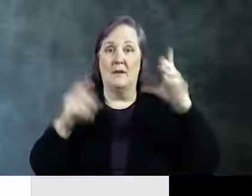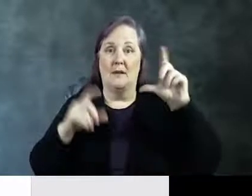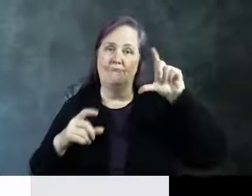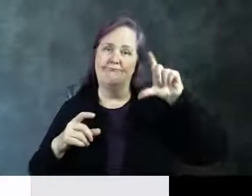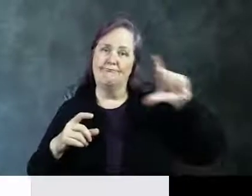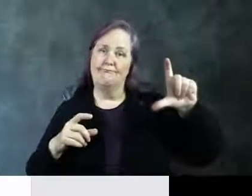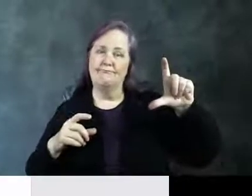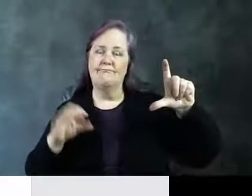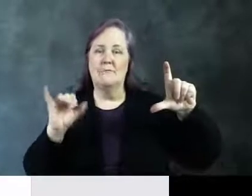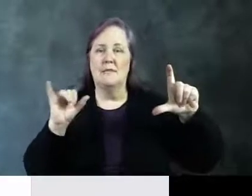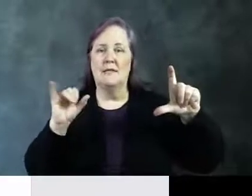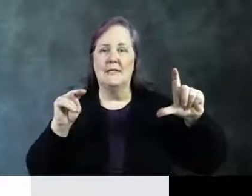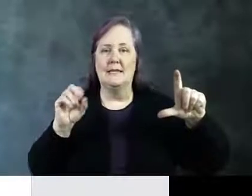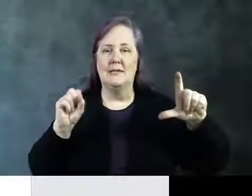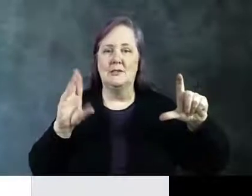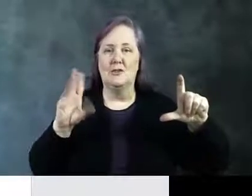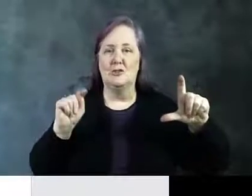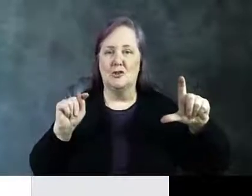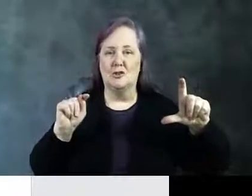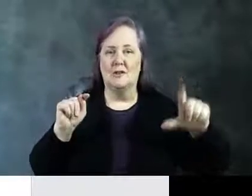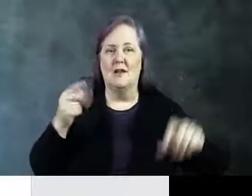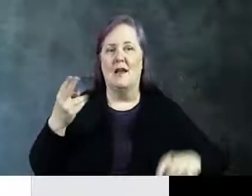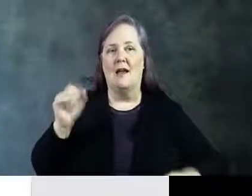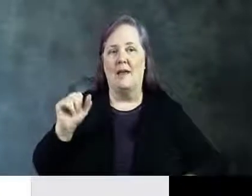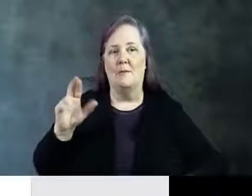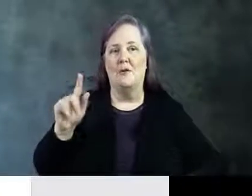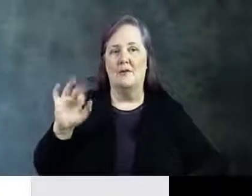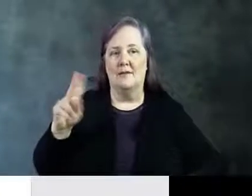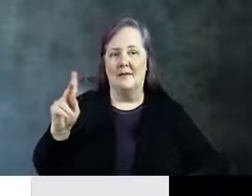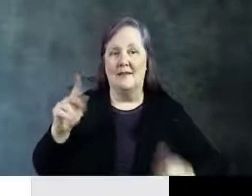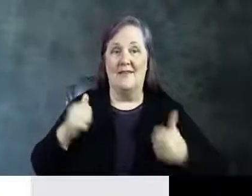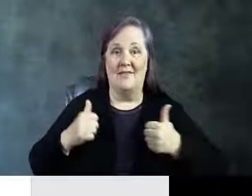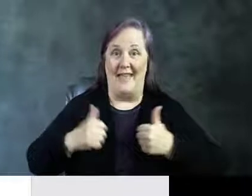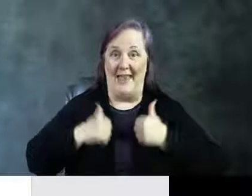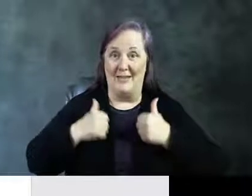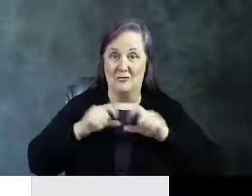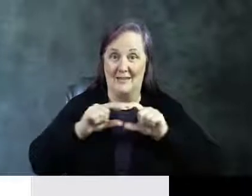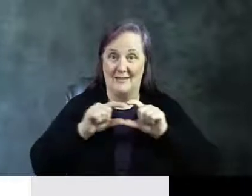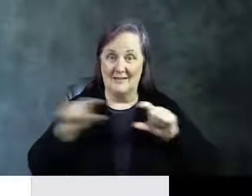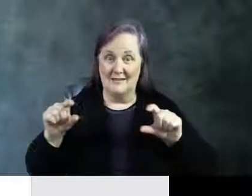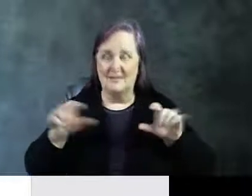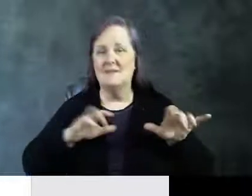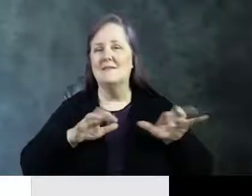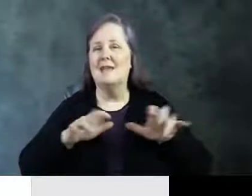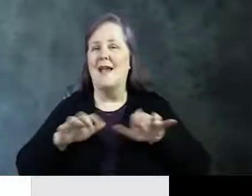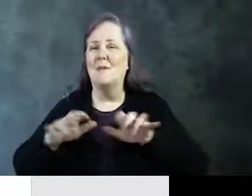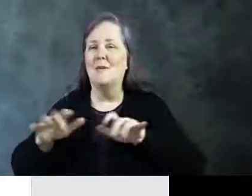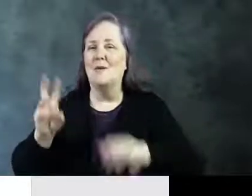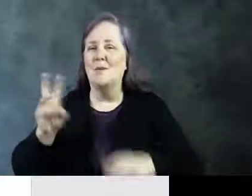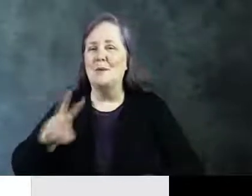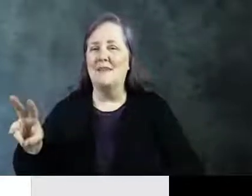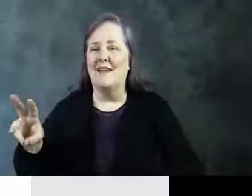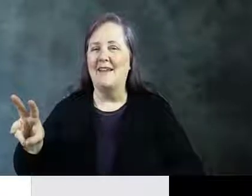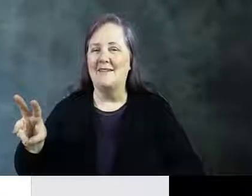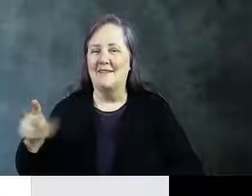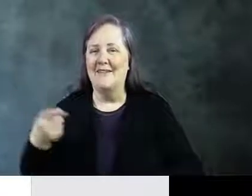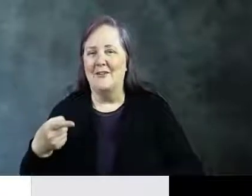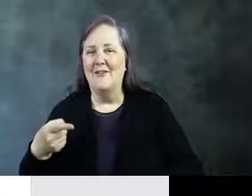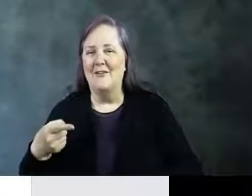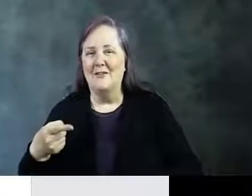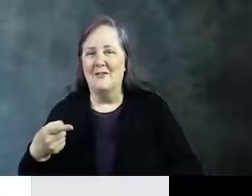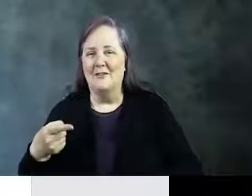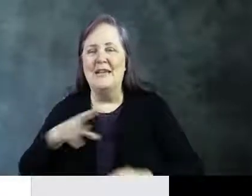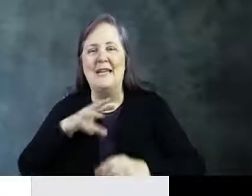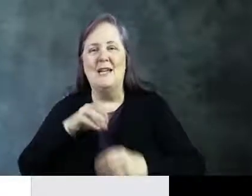hyperlink menu. And the address field is where you'll type in what you're linking to. So this is where you'll include the